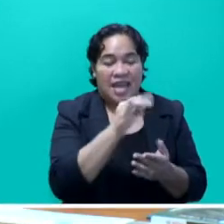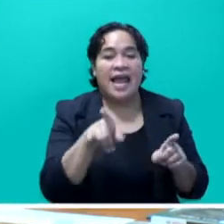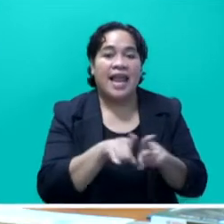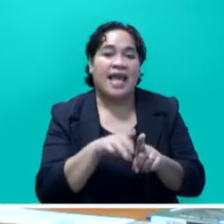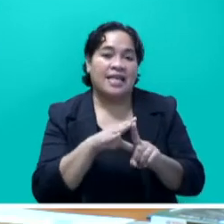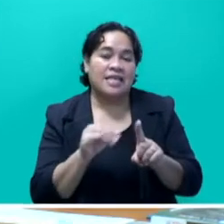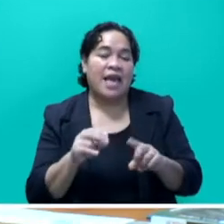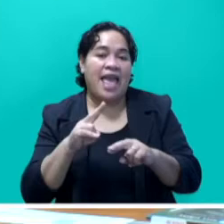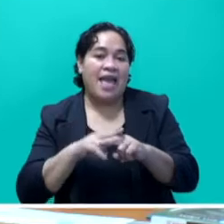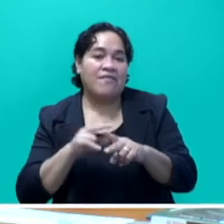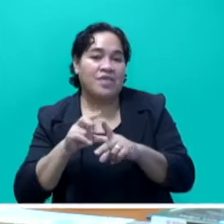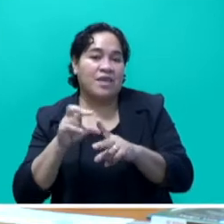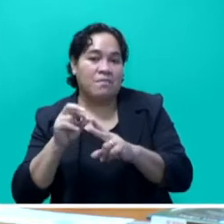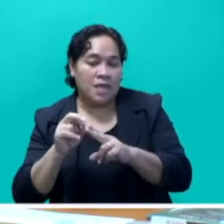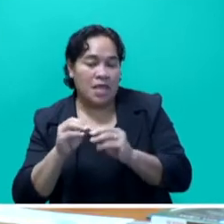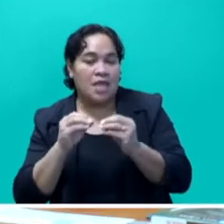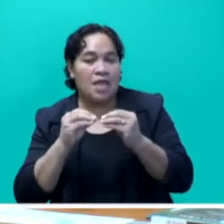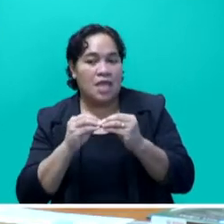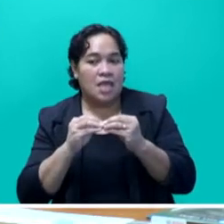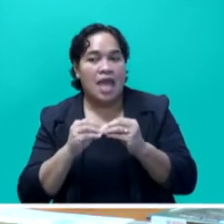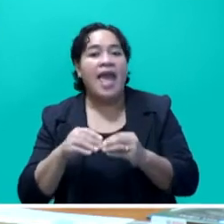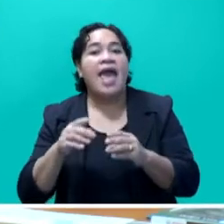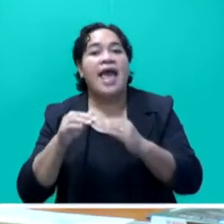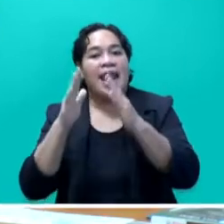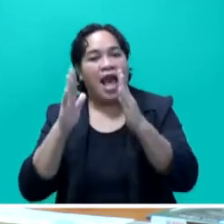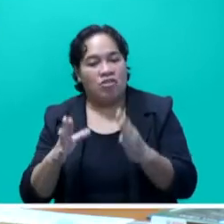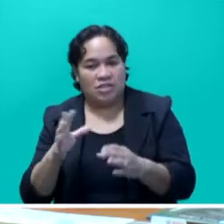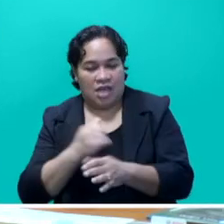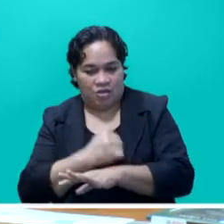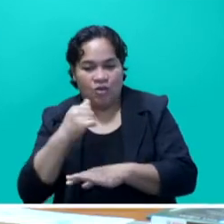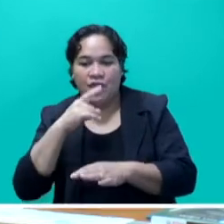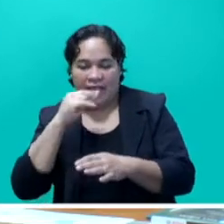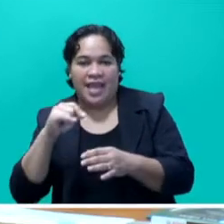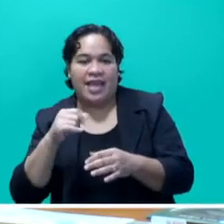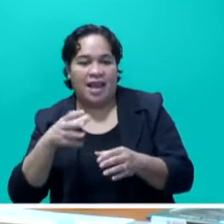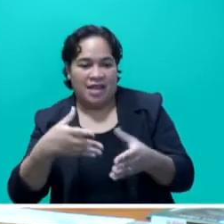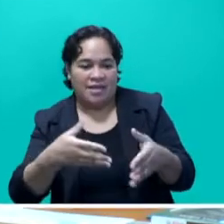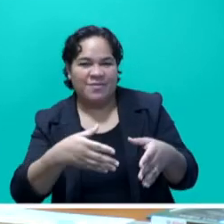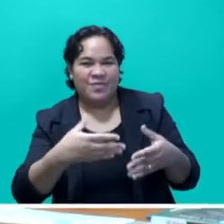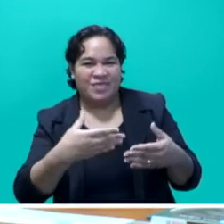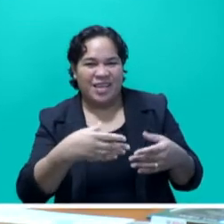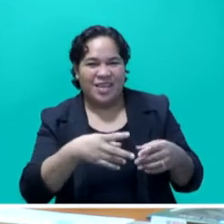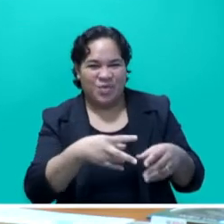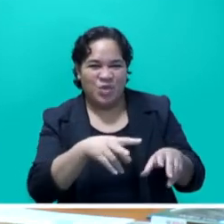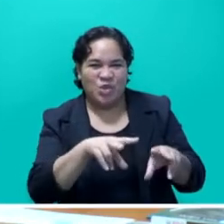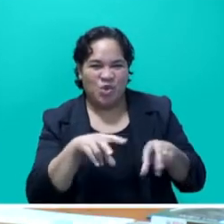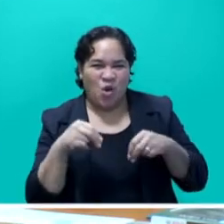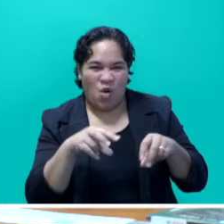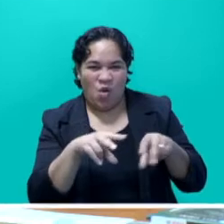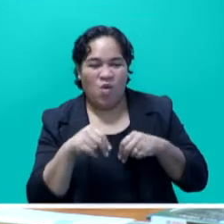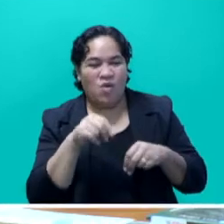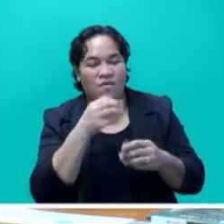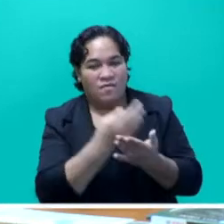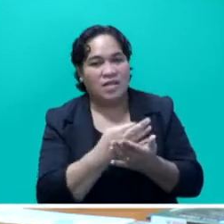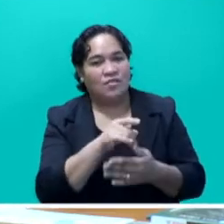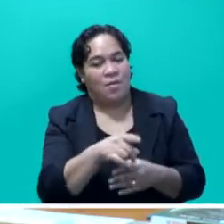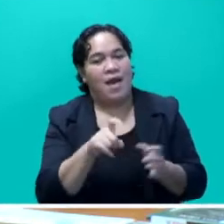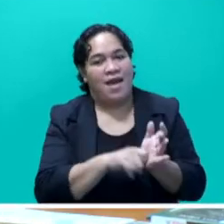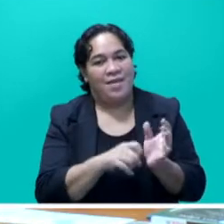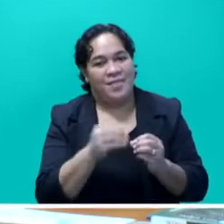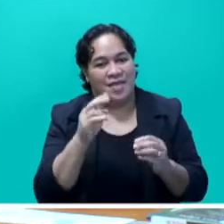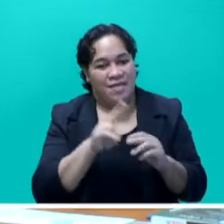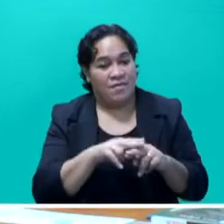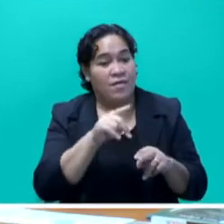and Housing Authority in drawing funds from Reserve Bank facilities. Mr. Speaker, sir, the Reserve Bank has